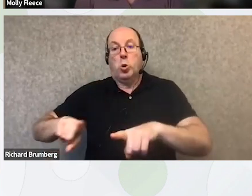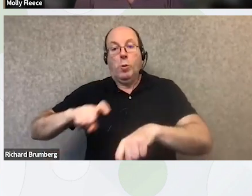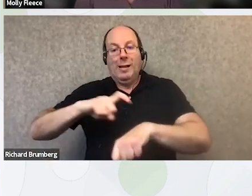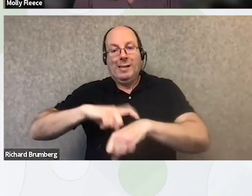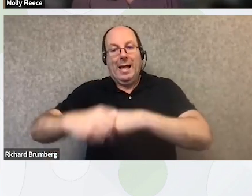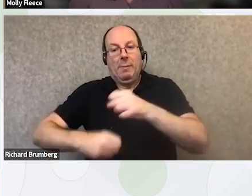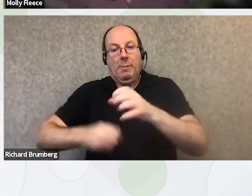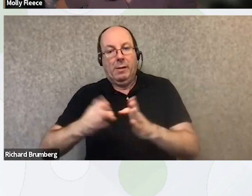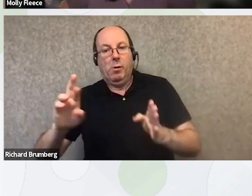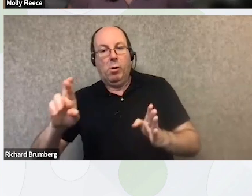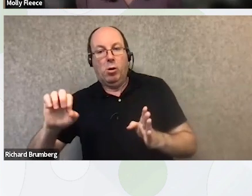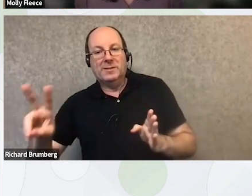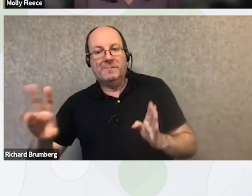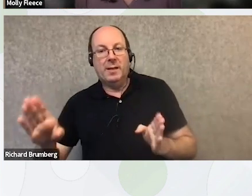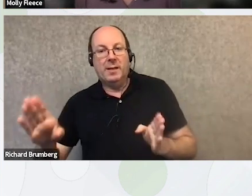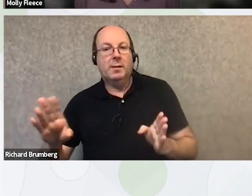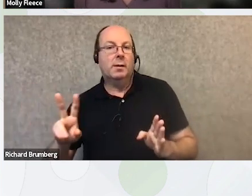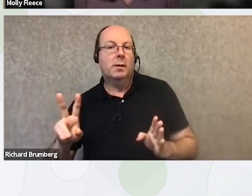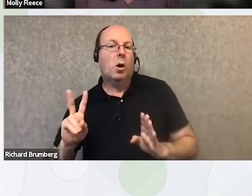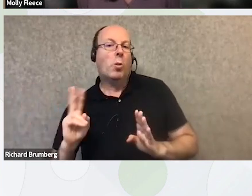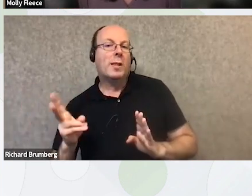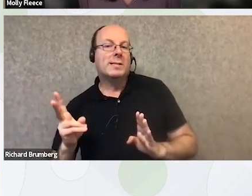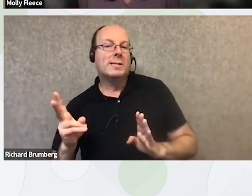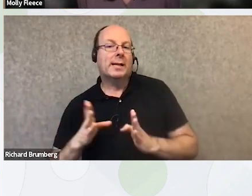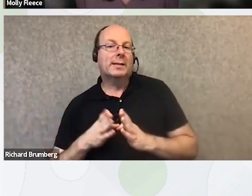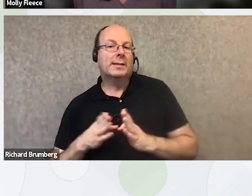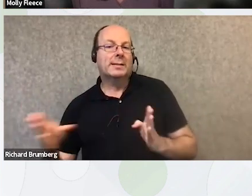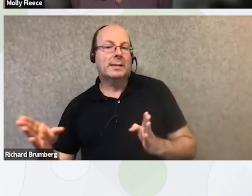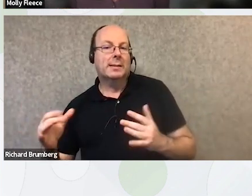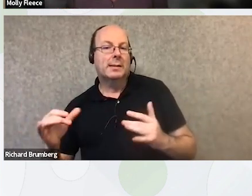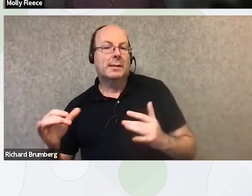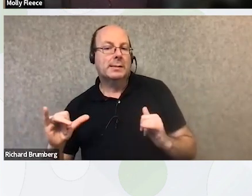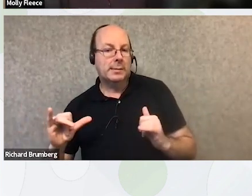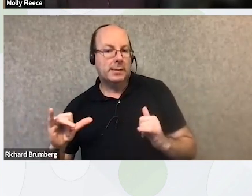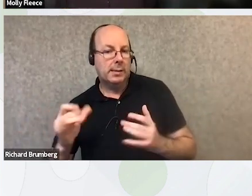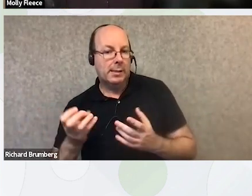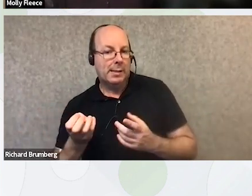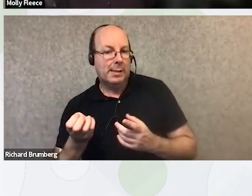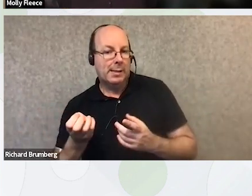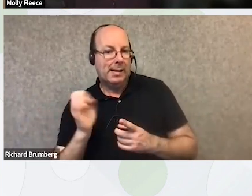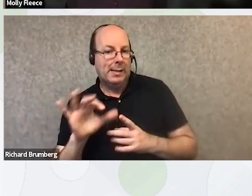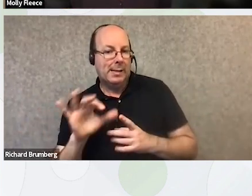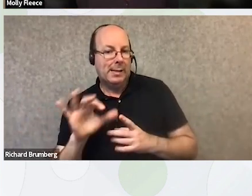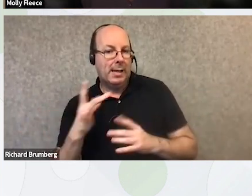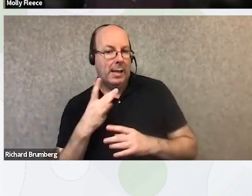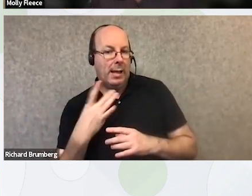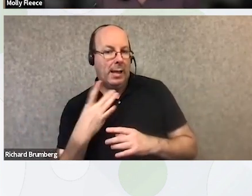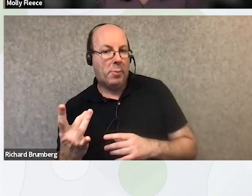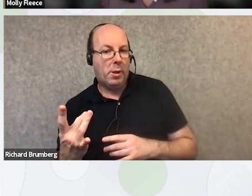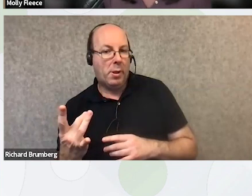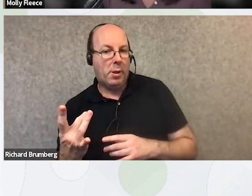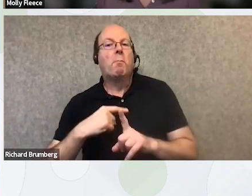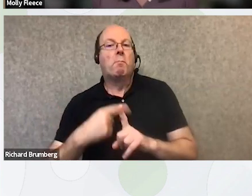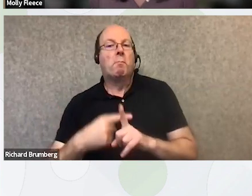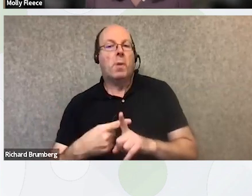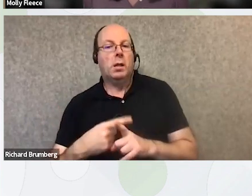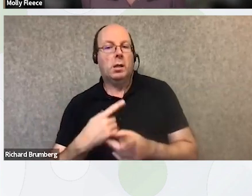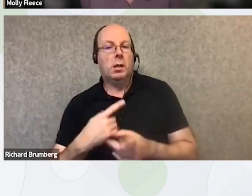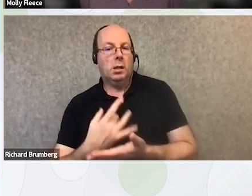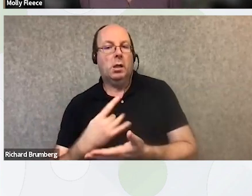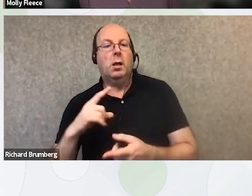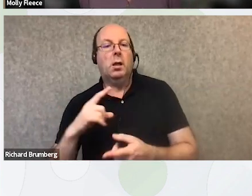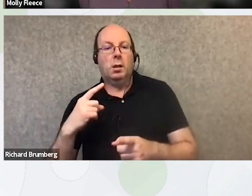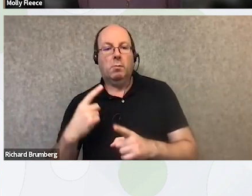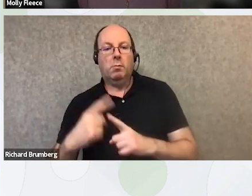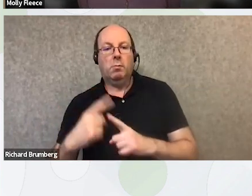of infants in that second season who may be still at risk for severe disease, as well as the opportunity for an RSV vaccine to be given